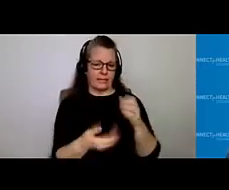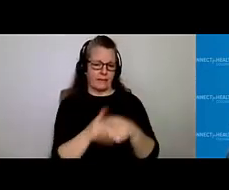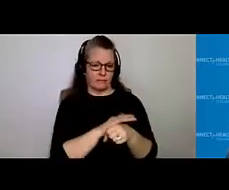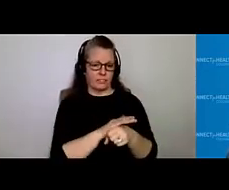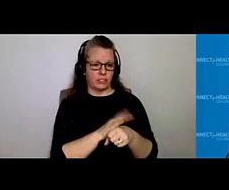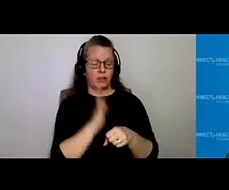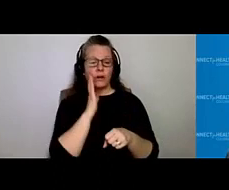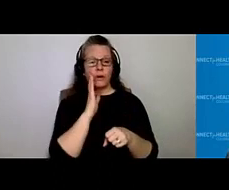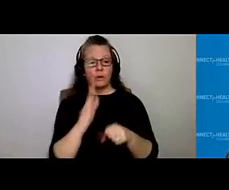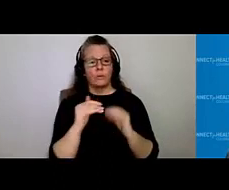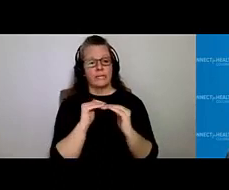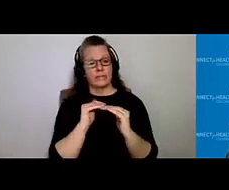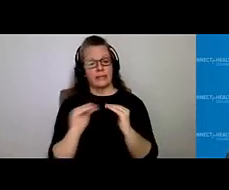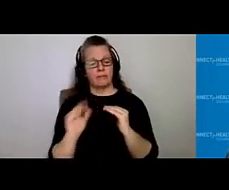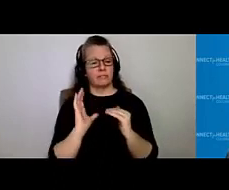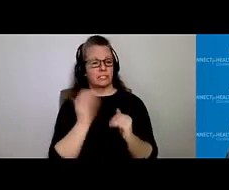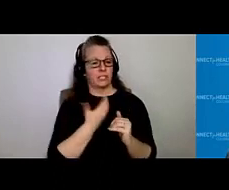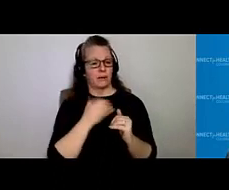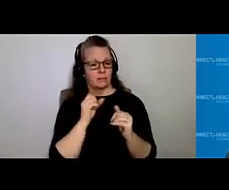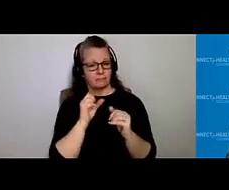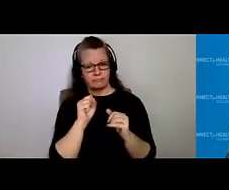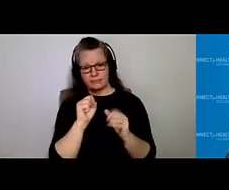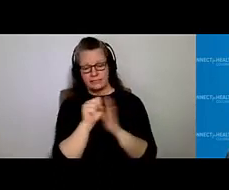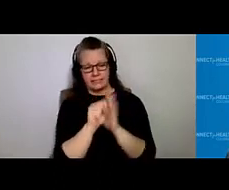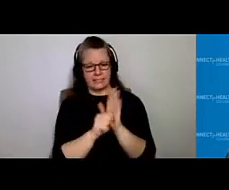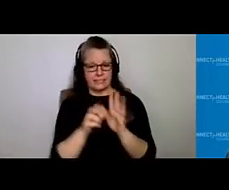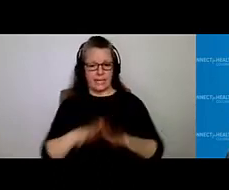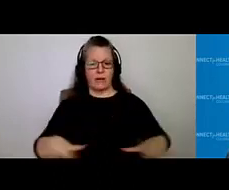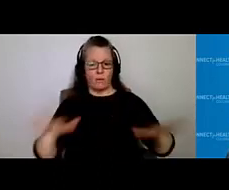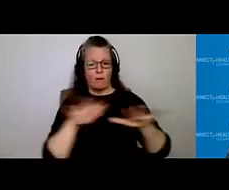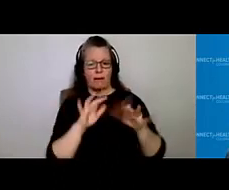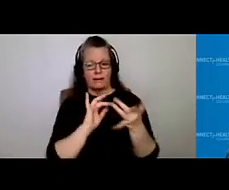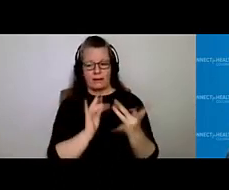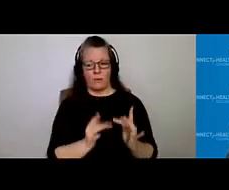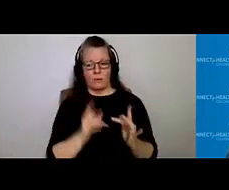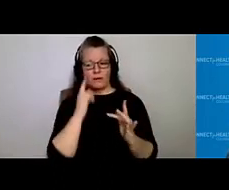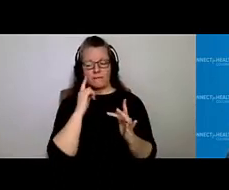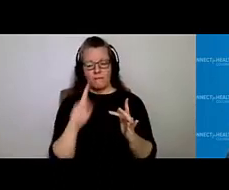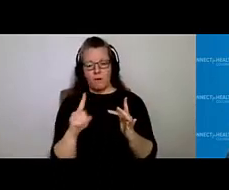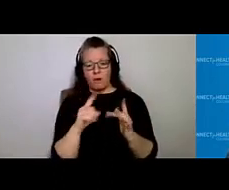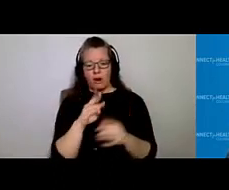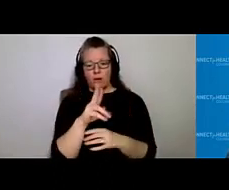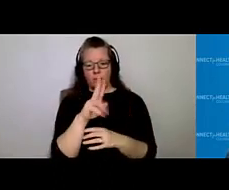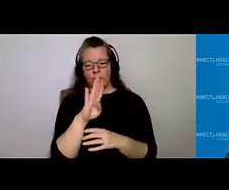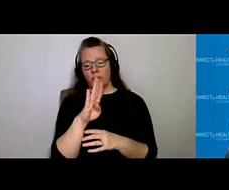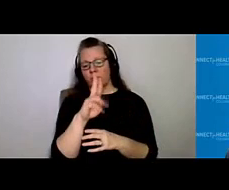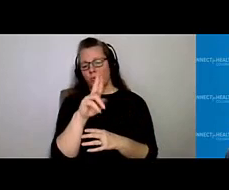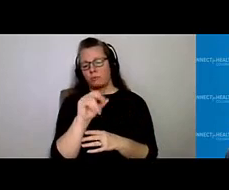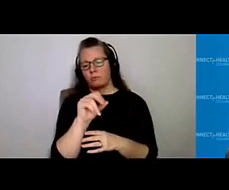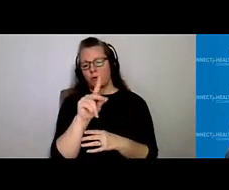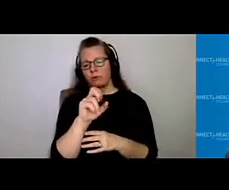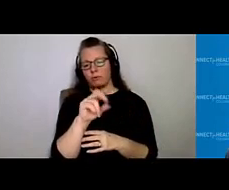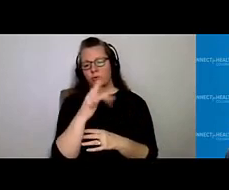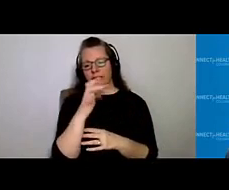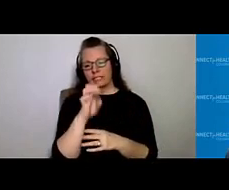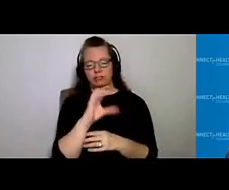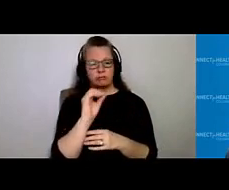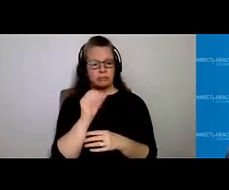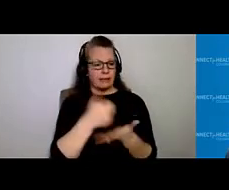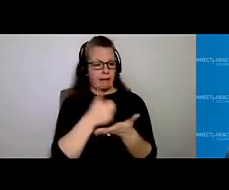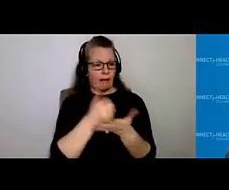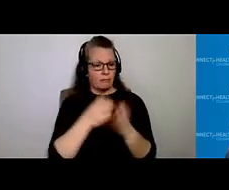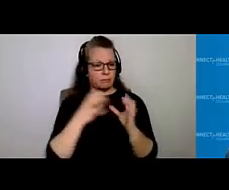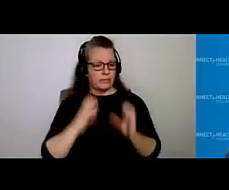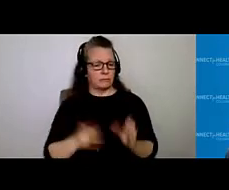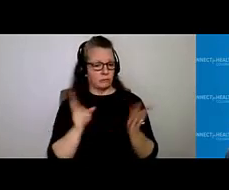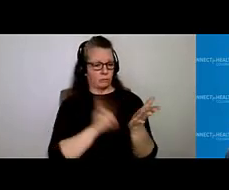our statewide network of brokers and enrollment assisters to help us through that process and to ultimately help customers enroll in